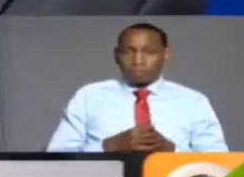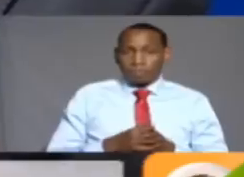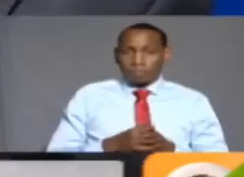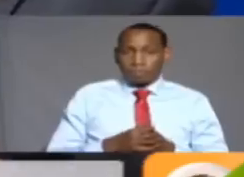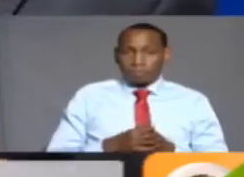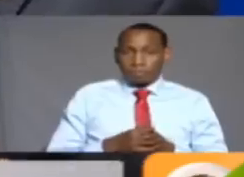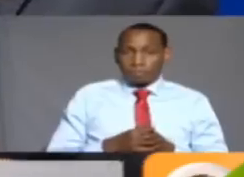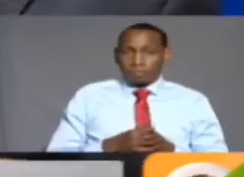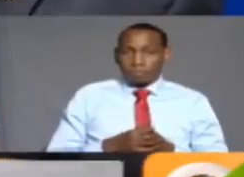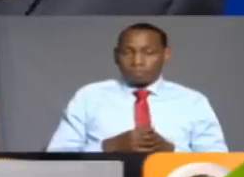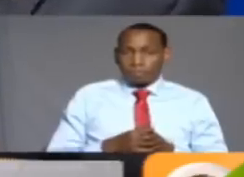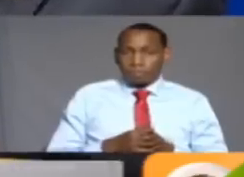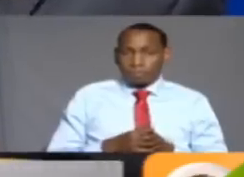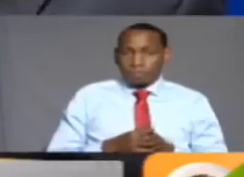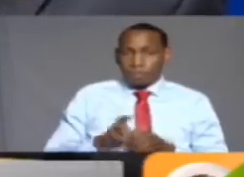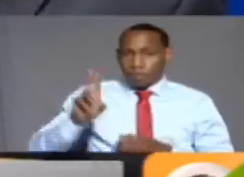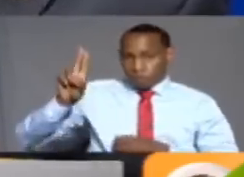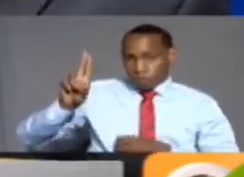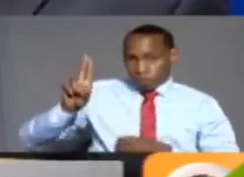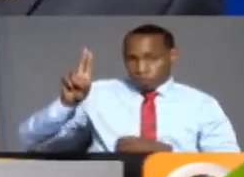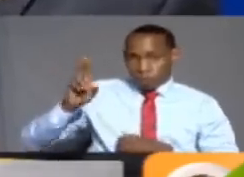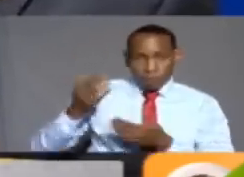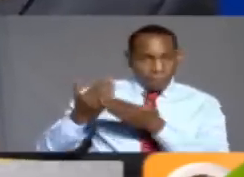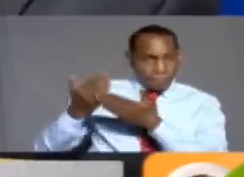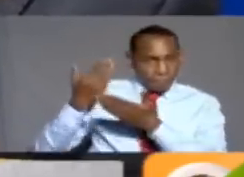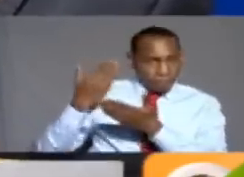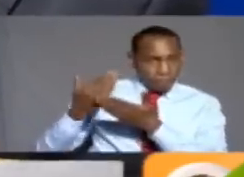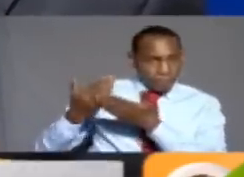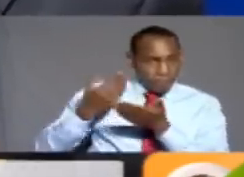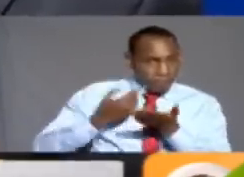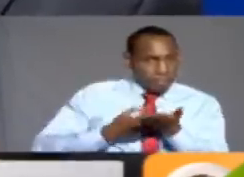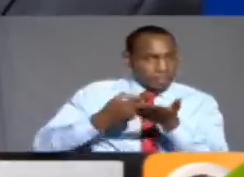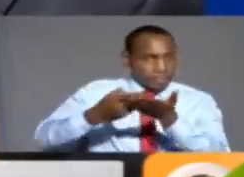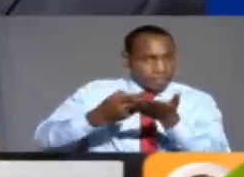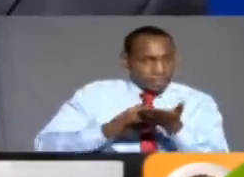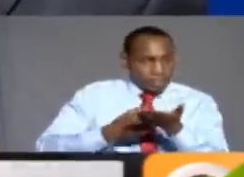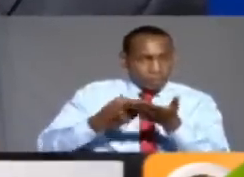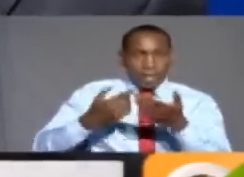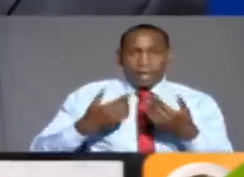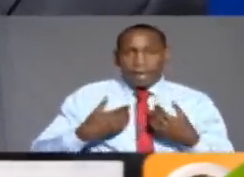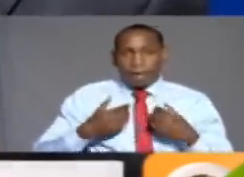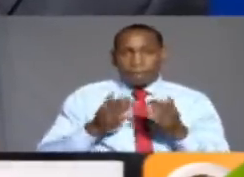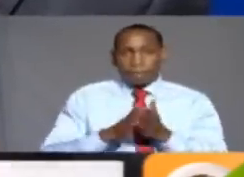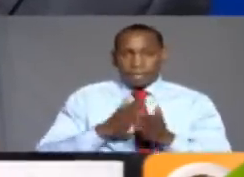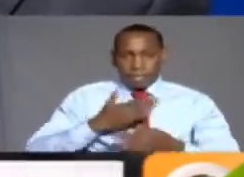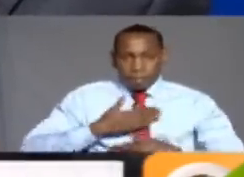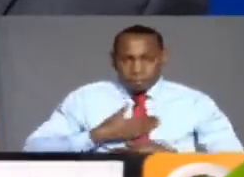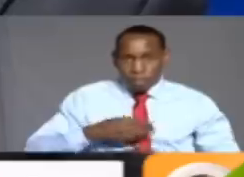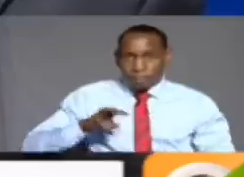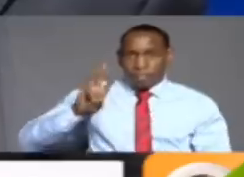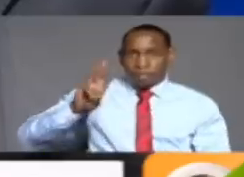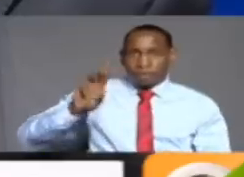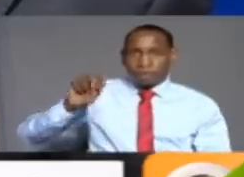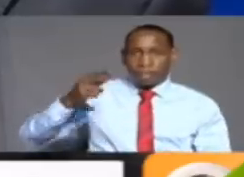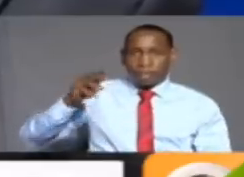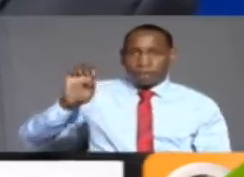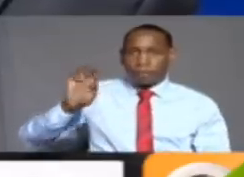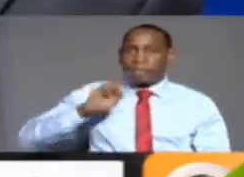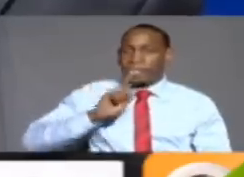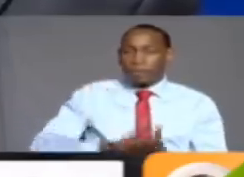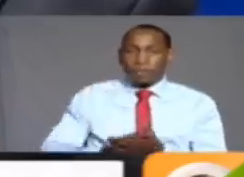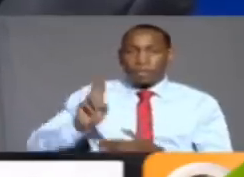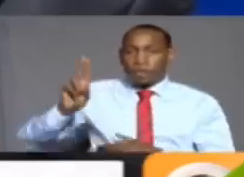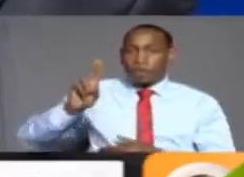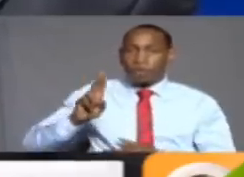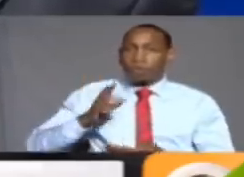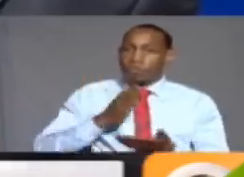He has, in the recent conversations he's had, and Mheshimiwa Wahome has pointed out that he's been annoyed most of the time when